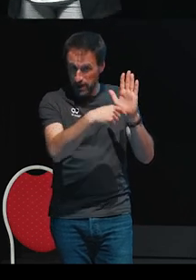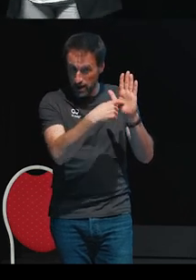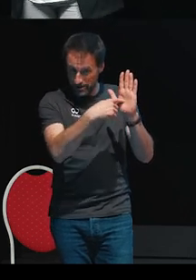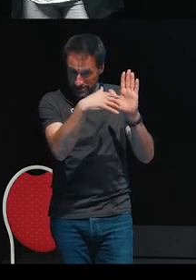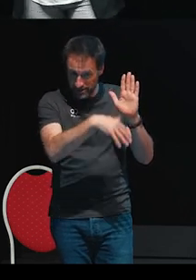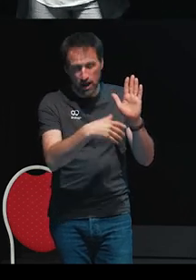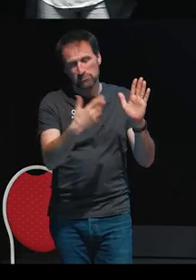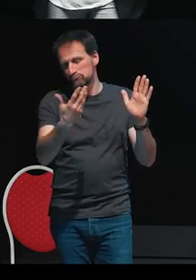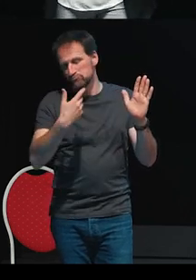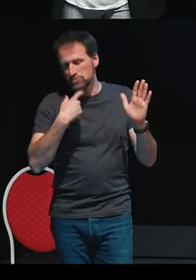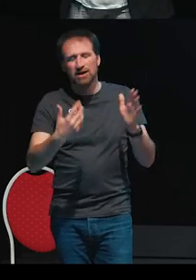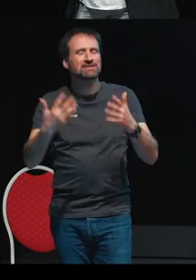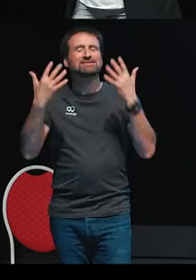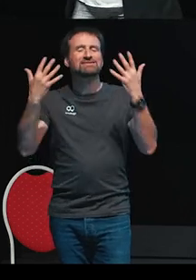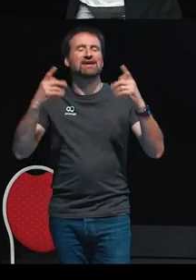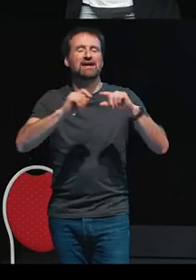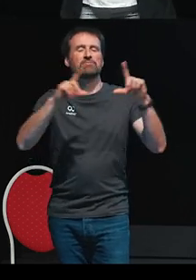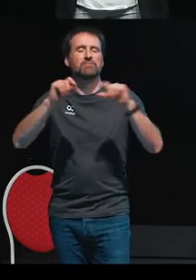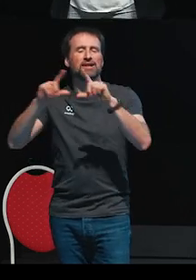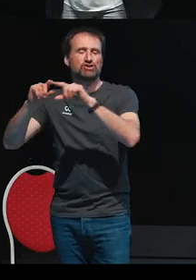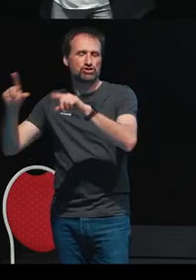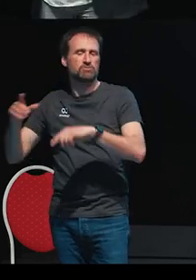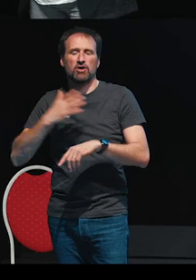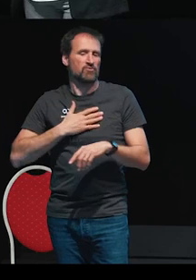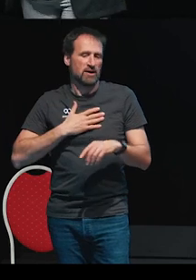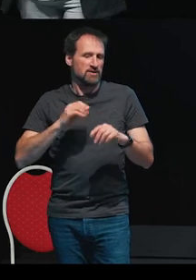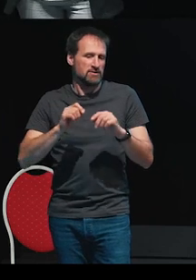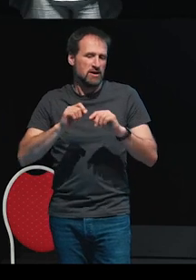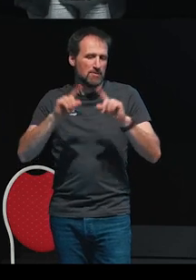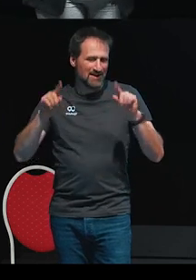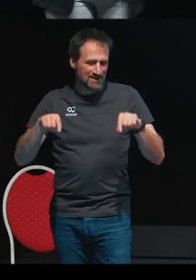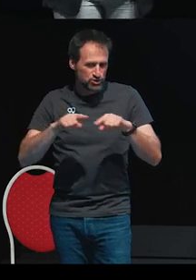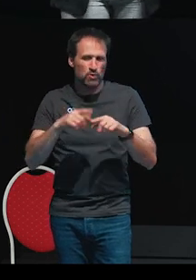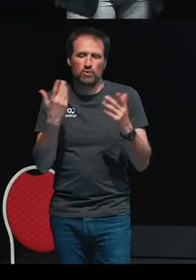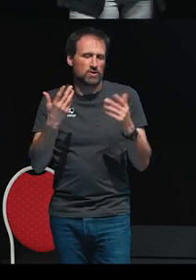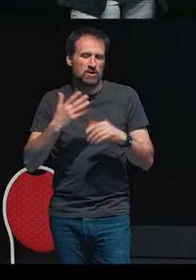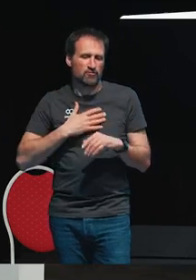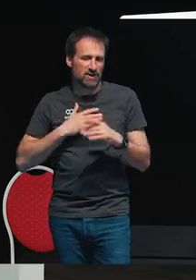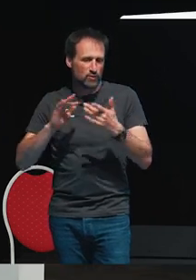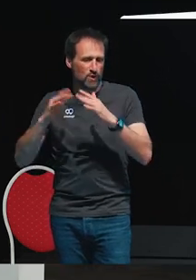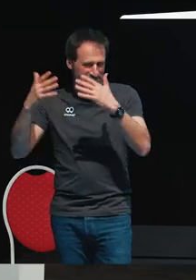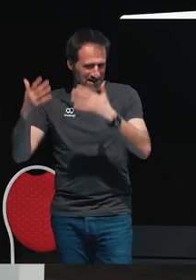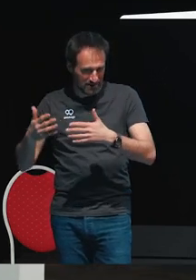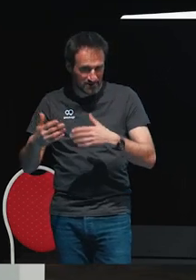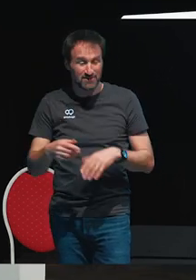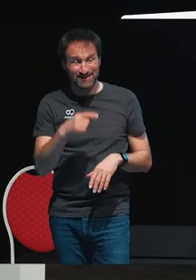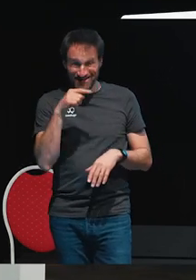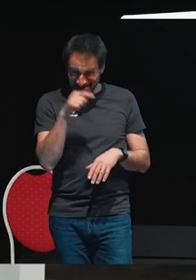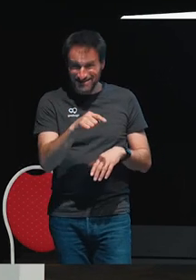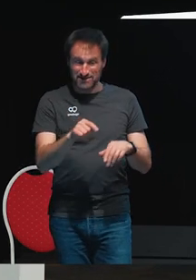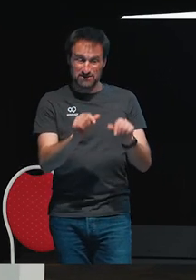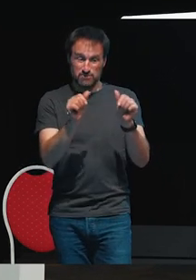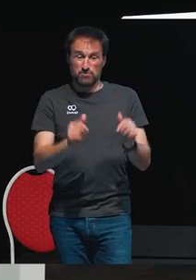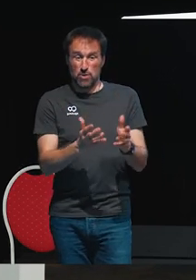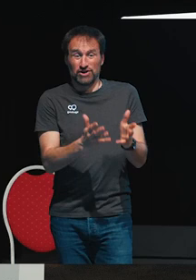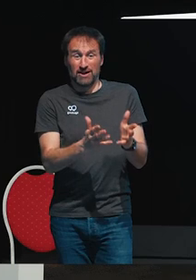screens on my application or on my website, then this one model that I have to be